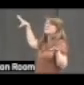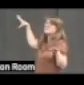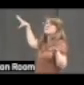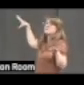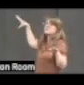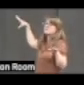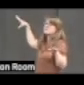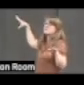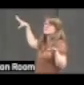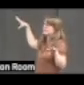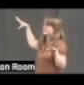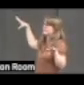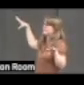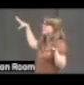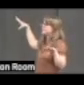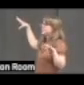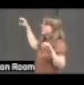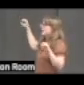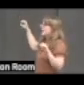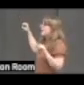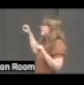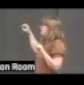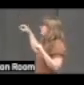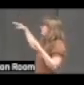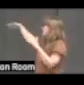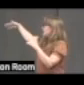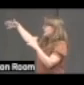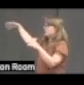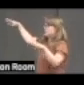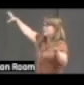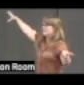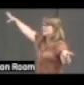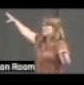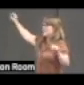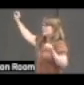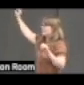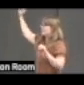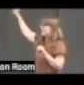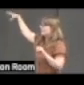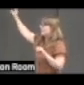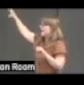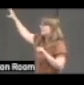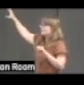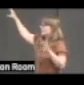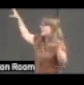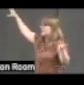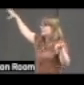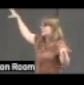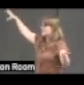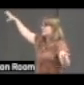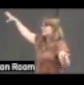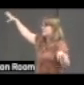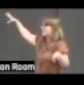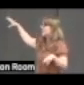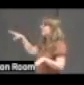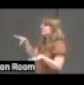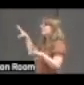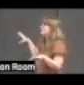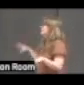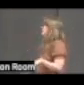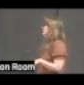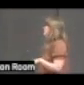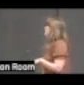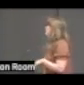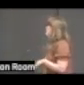separating them very quickly if they need to. So they'll like kind of separate them from the top or like throw apples down into different areas to get